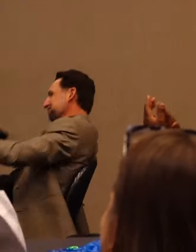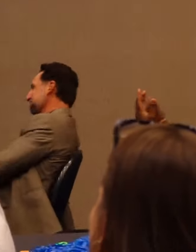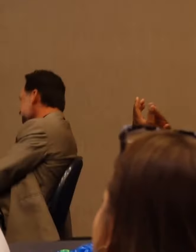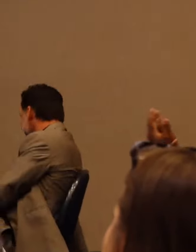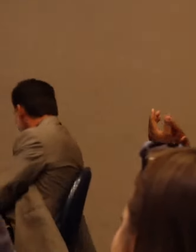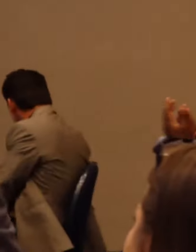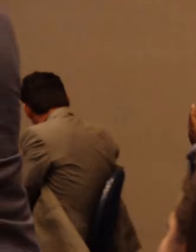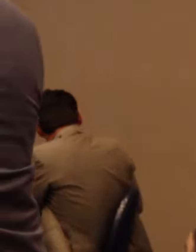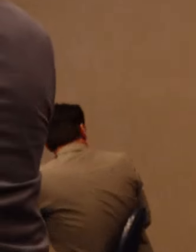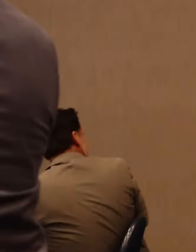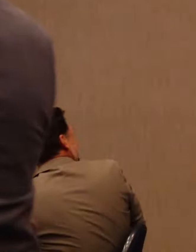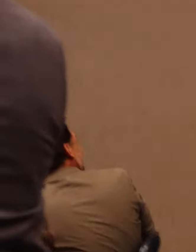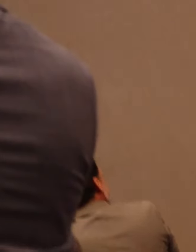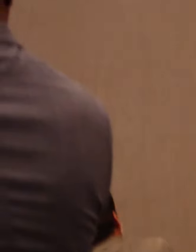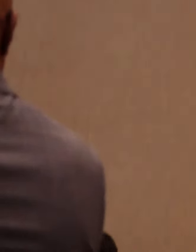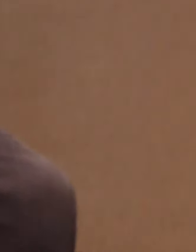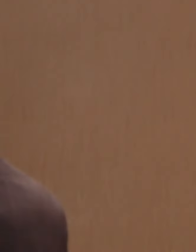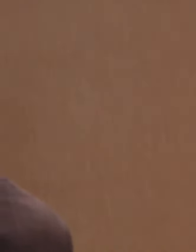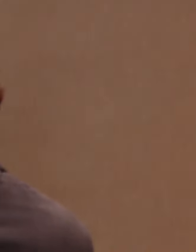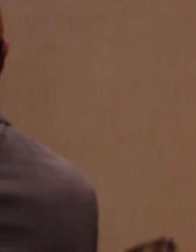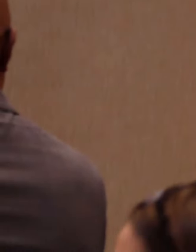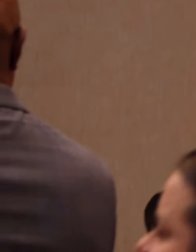We had chance